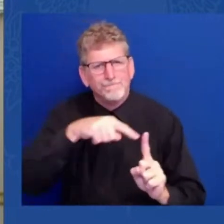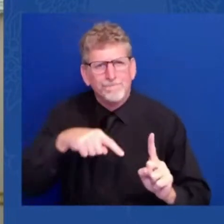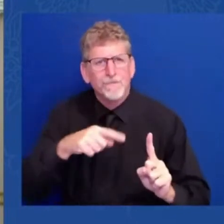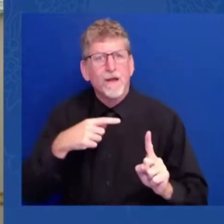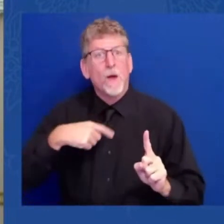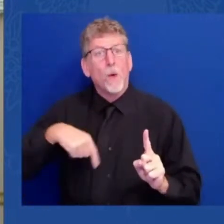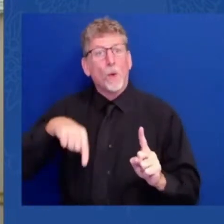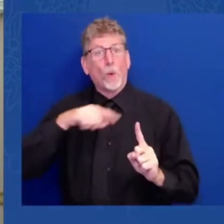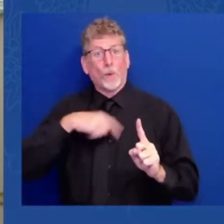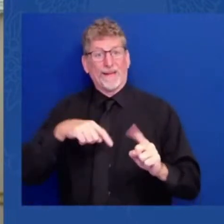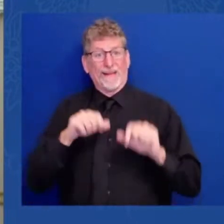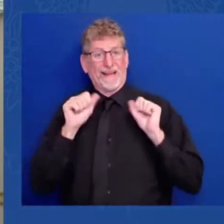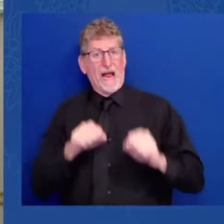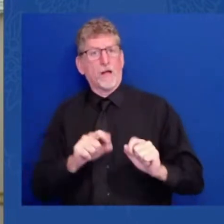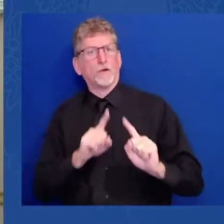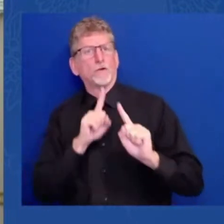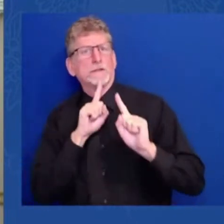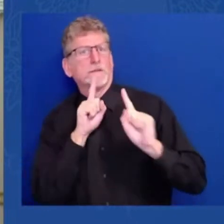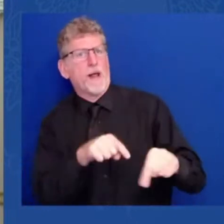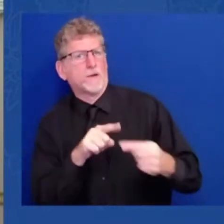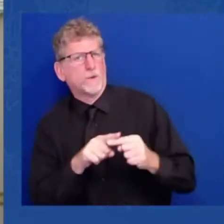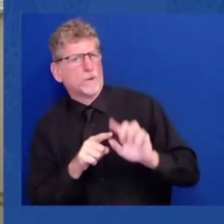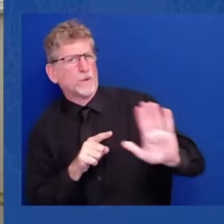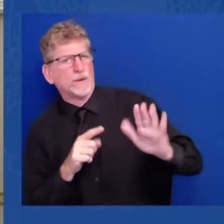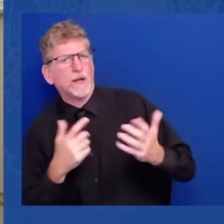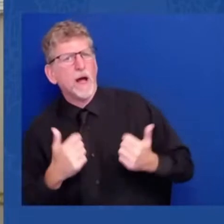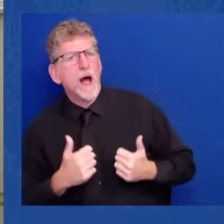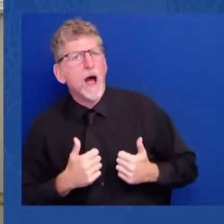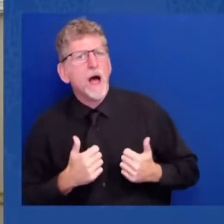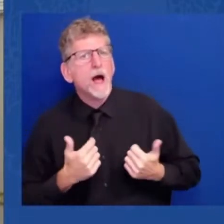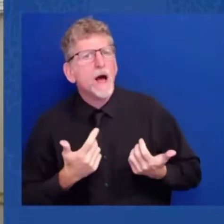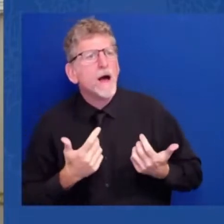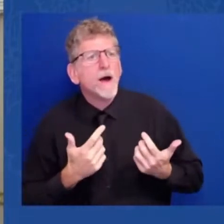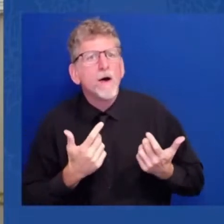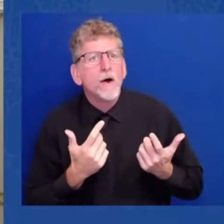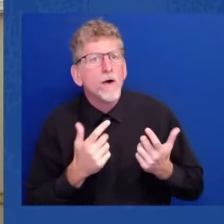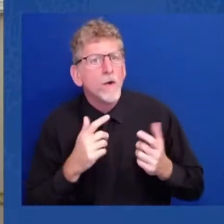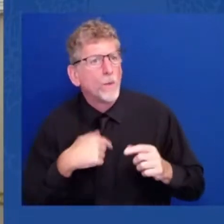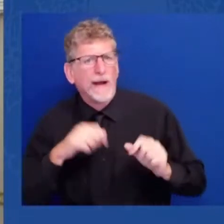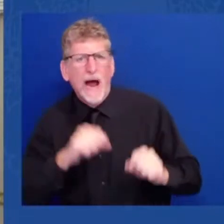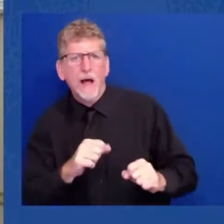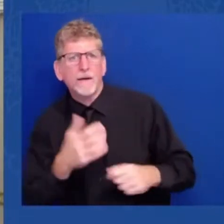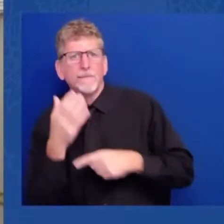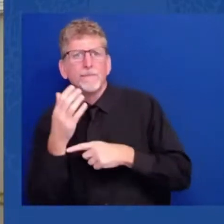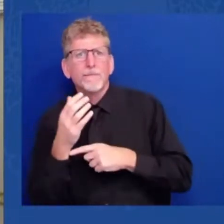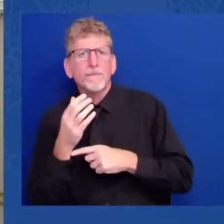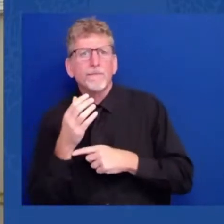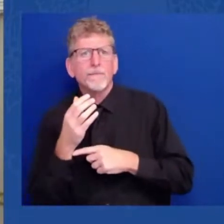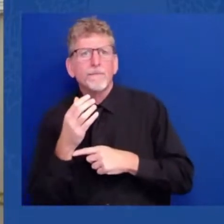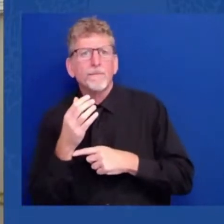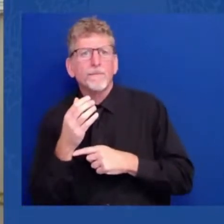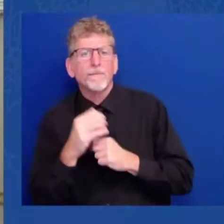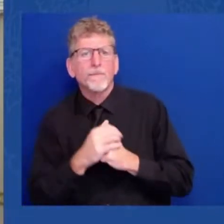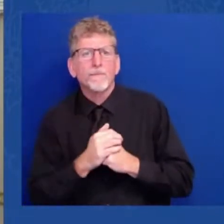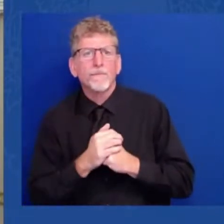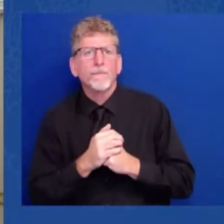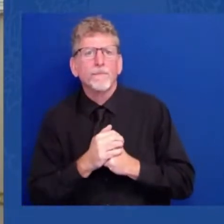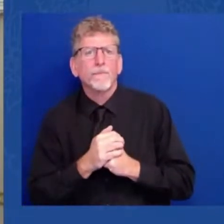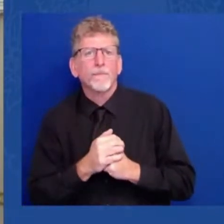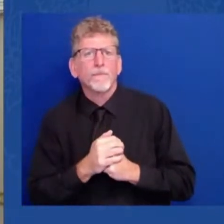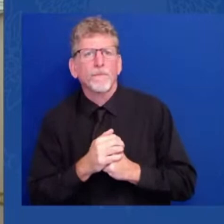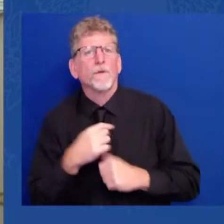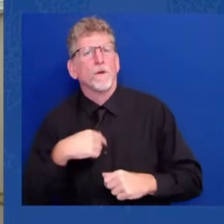are enforcing the most significant package of economic sanctions in history, and it's causing significant damage to Russia's